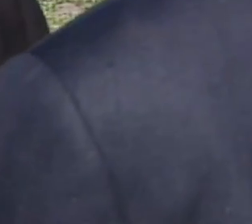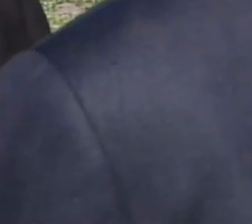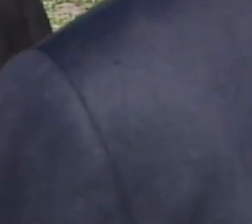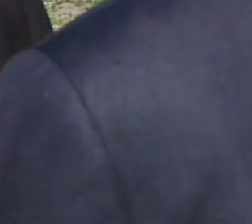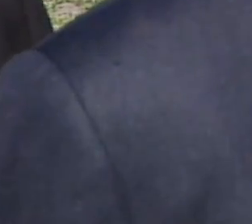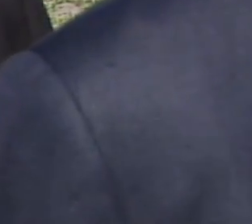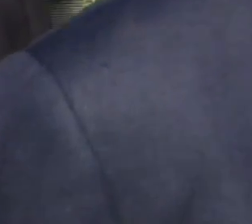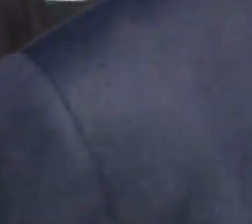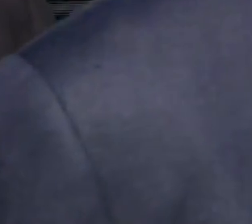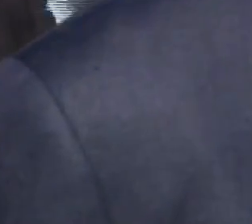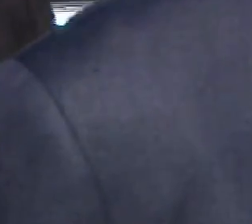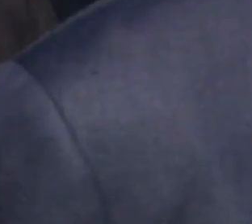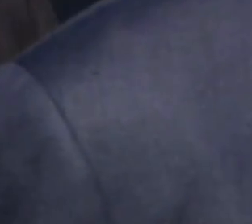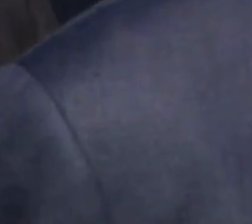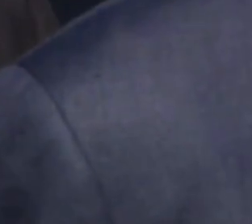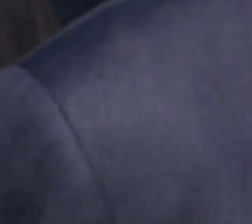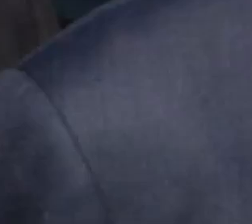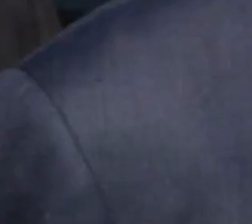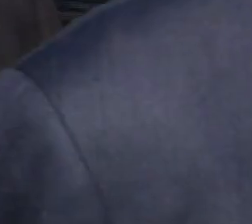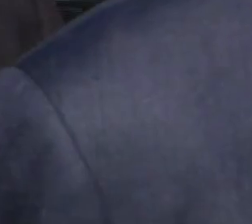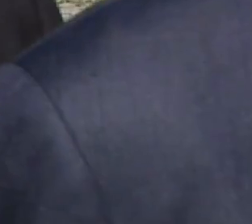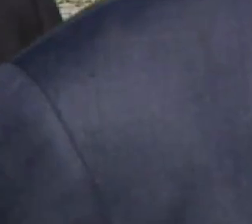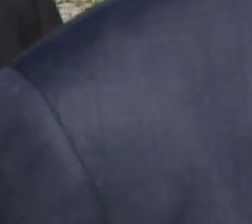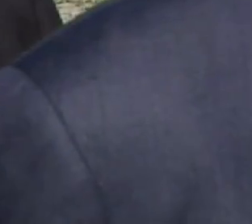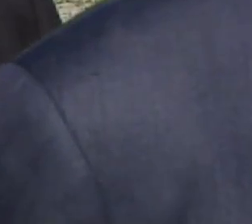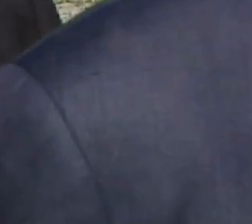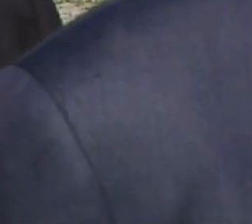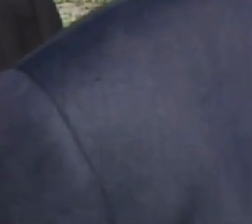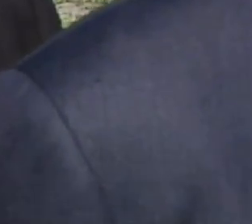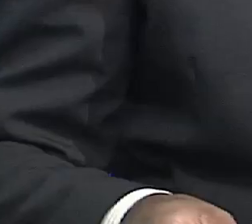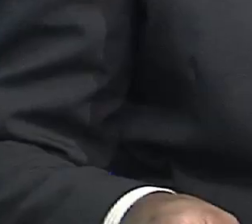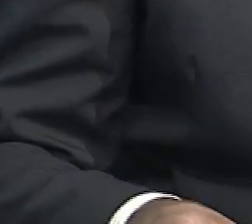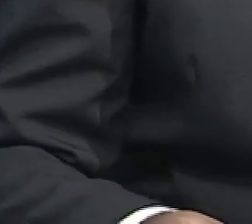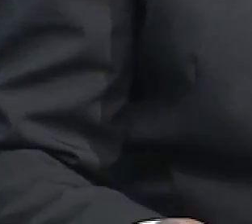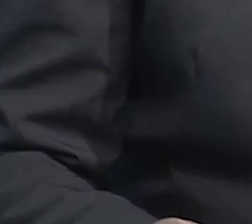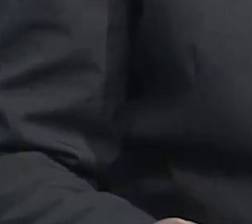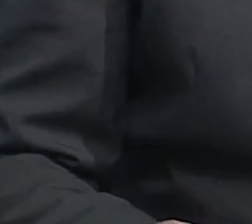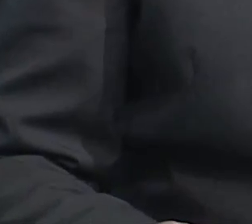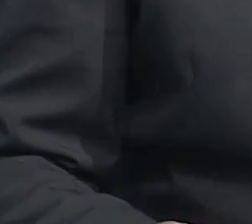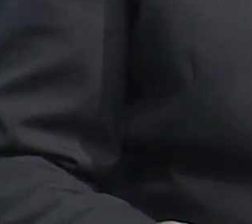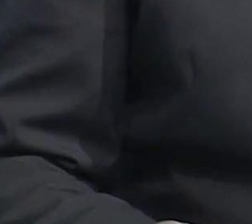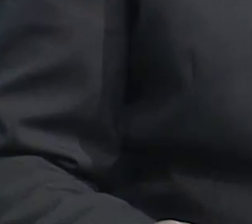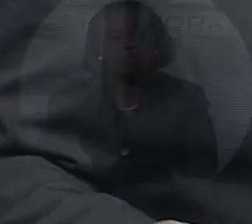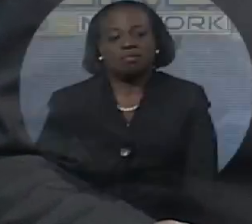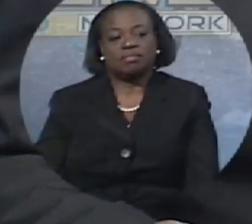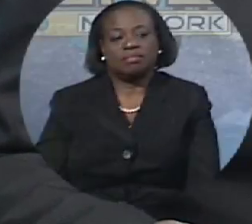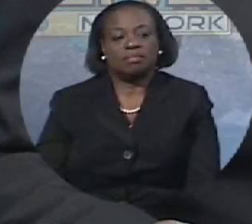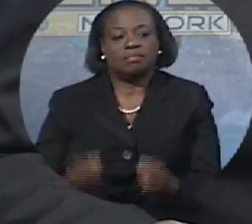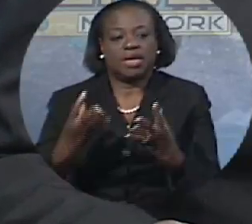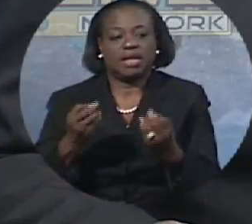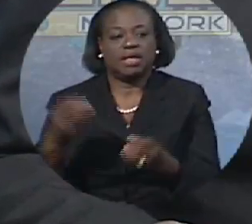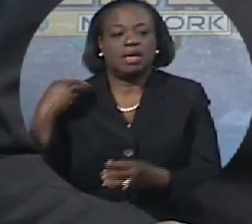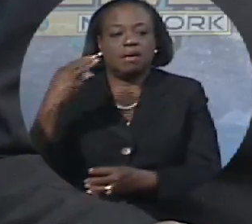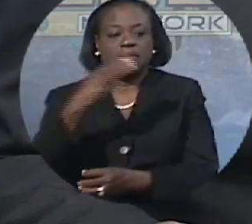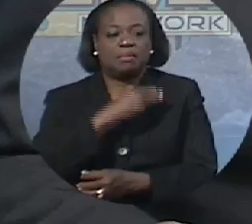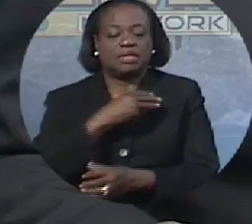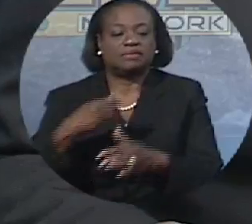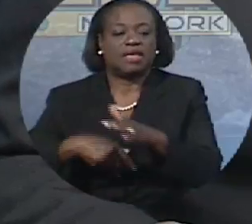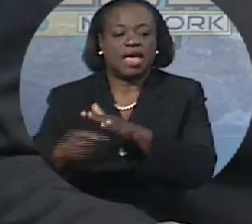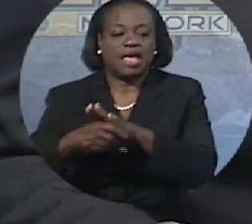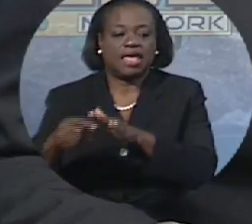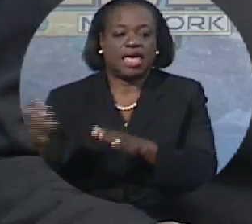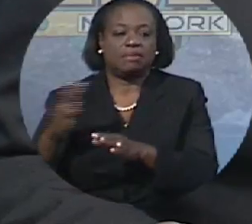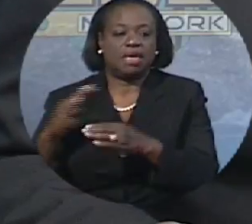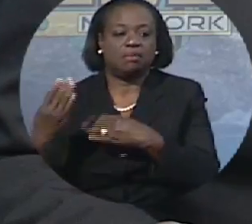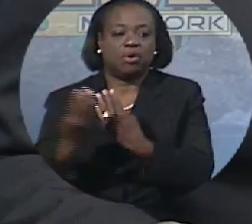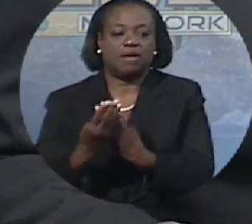going to have to discipline themselves in whatever task it is that they choose. Several members of the gaming board are attending a training